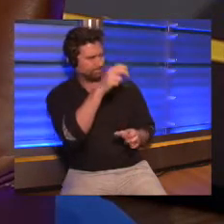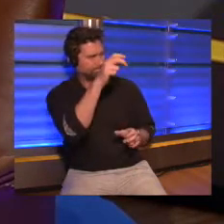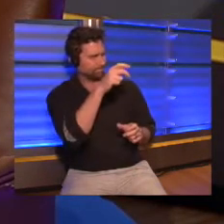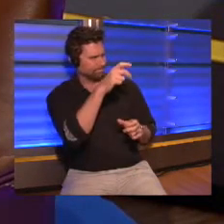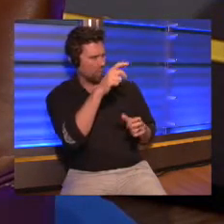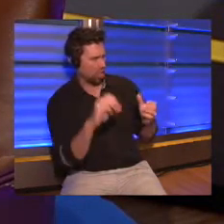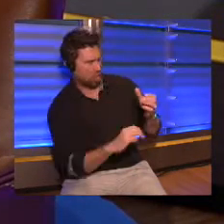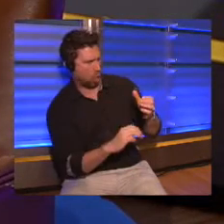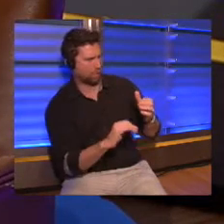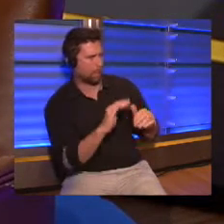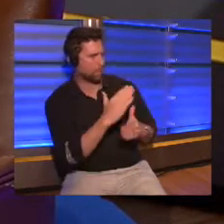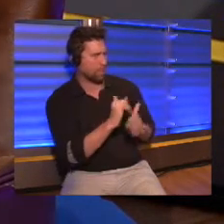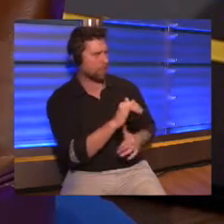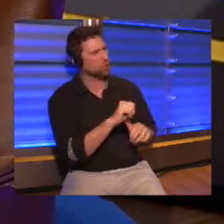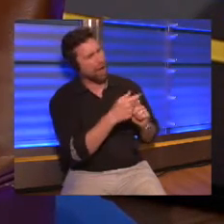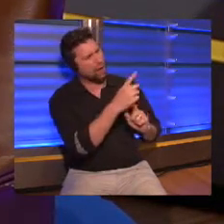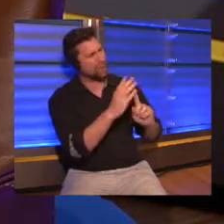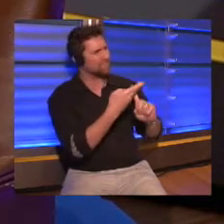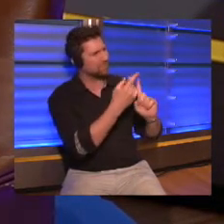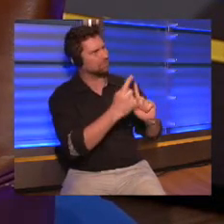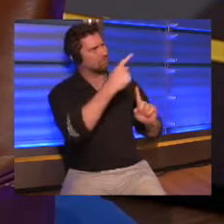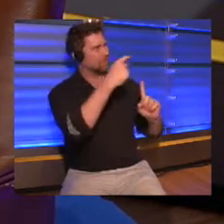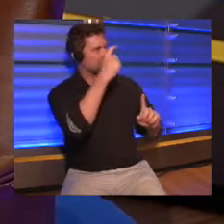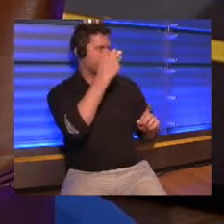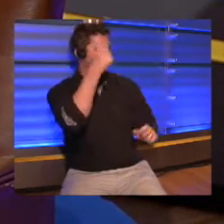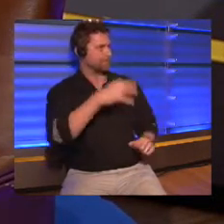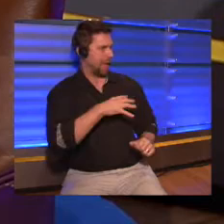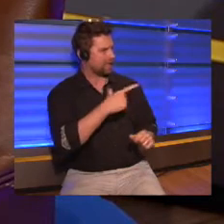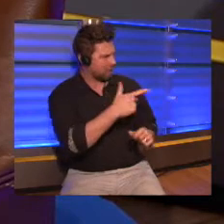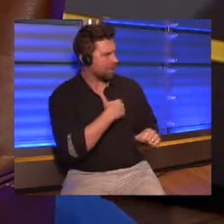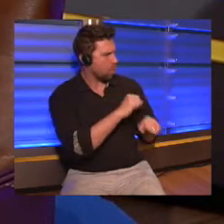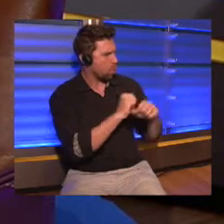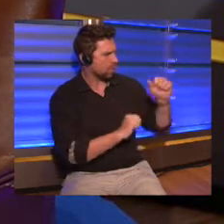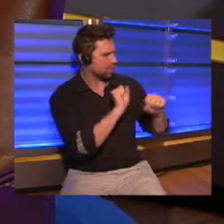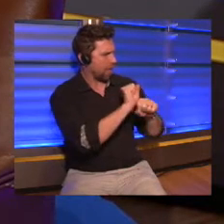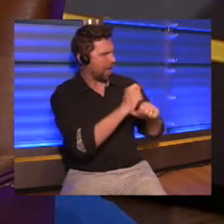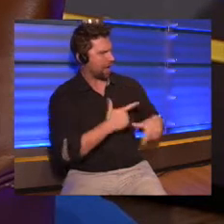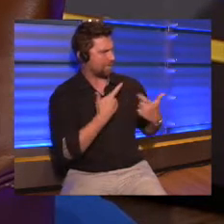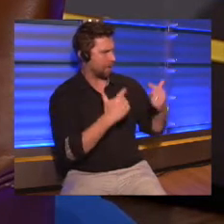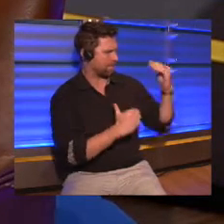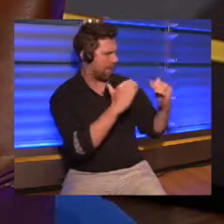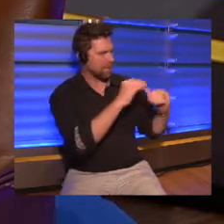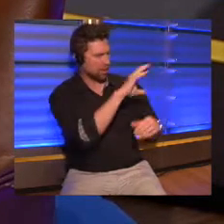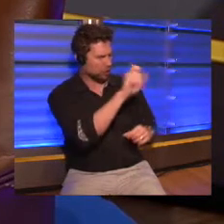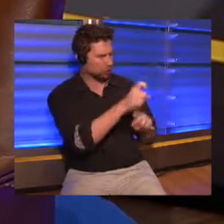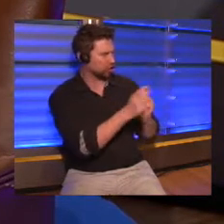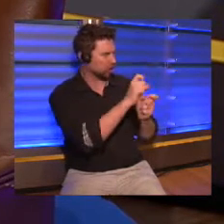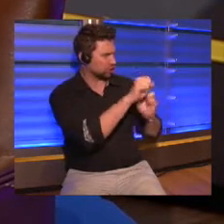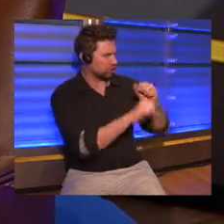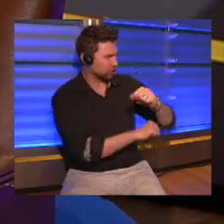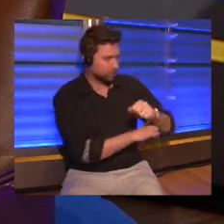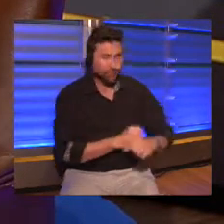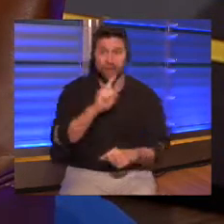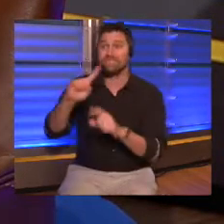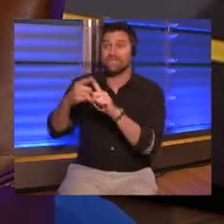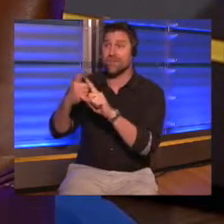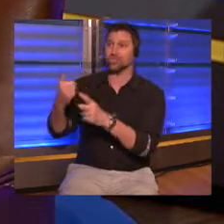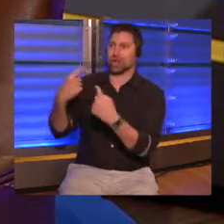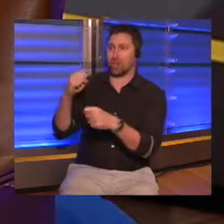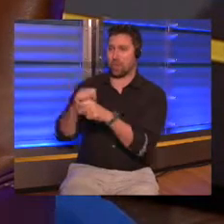the man that you should have a work-life balance and that a company should change their structure? Well, the first thing you do is you come to work for Cliff